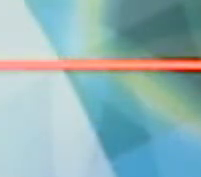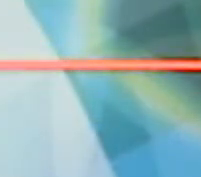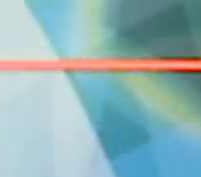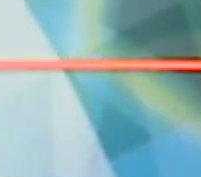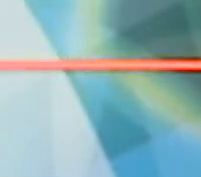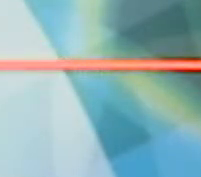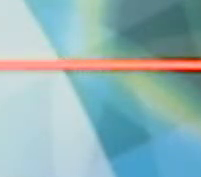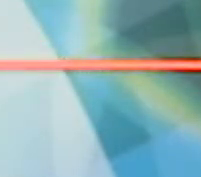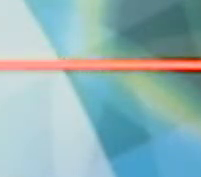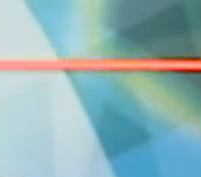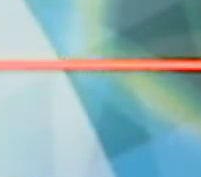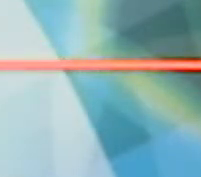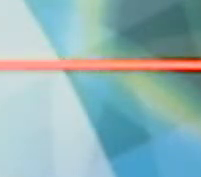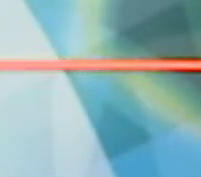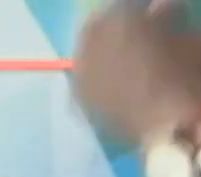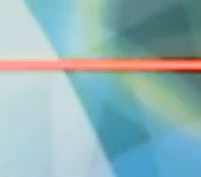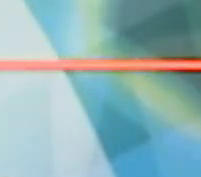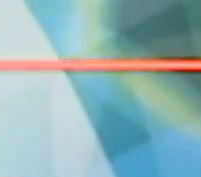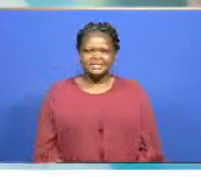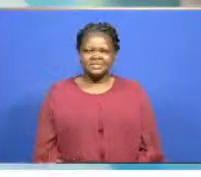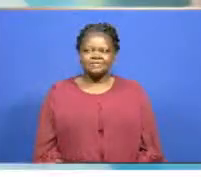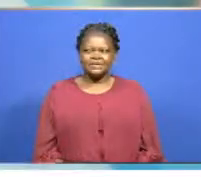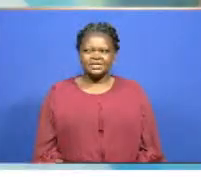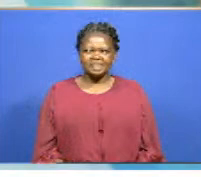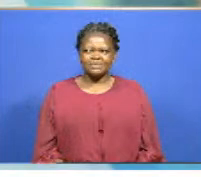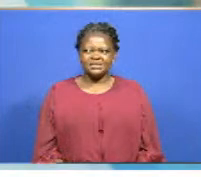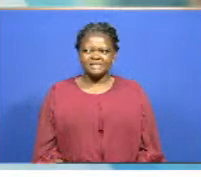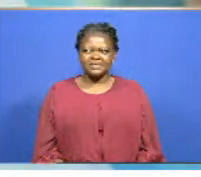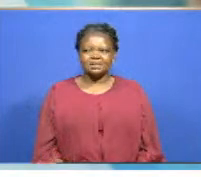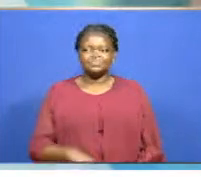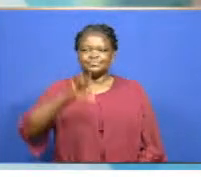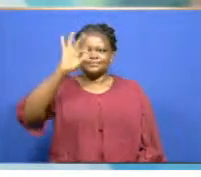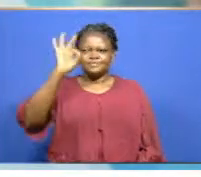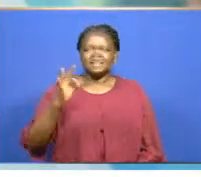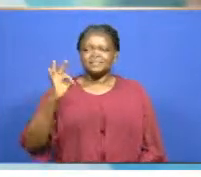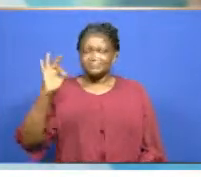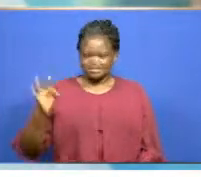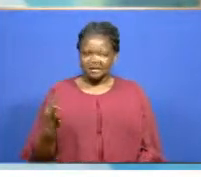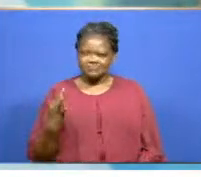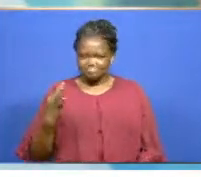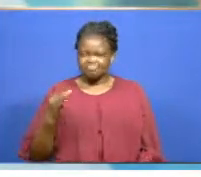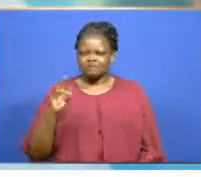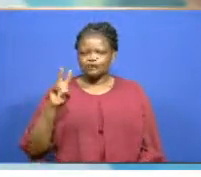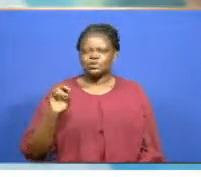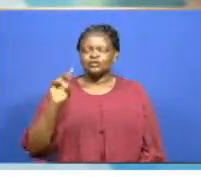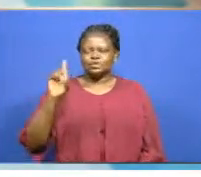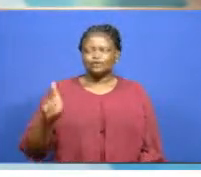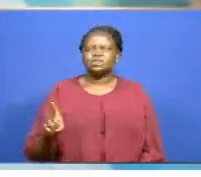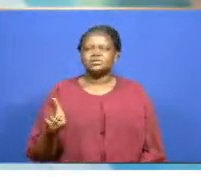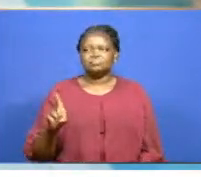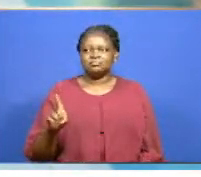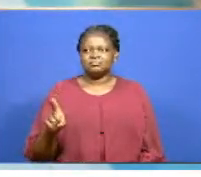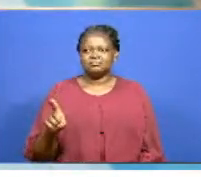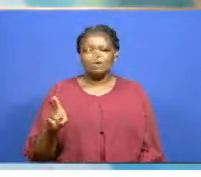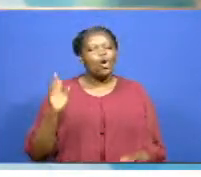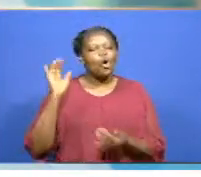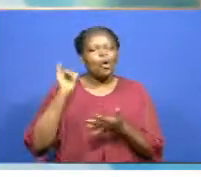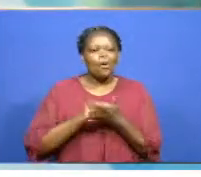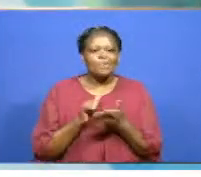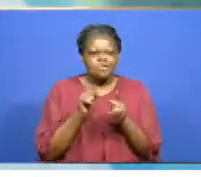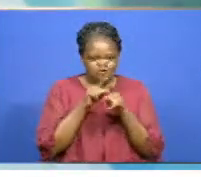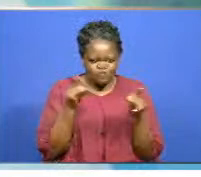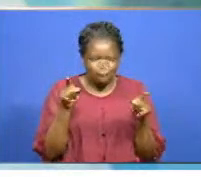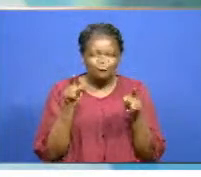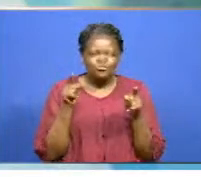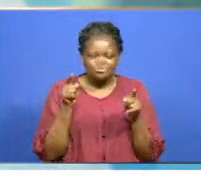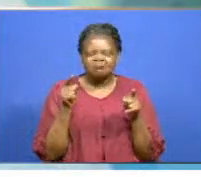Na mtazamaji, ni siku ya Jumatano tarehe 3 mwezi Machi mwaka 2021. Matumaini yangu ni kwamba popote